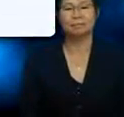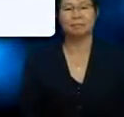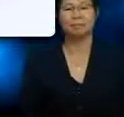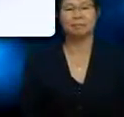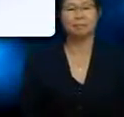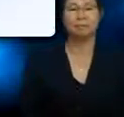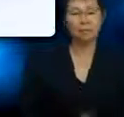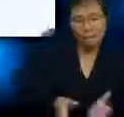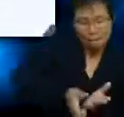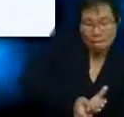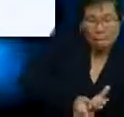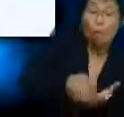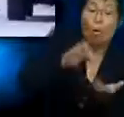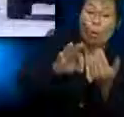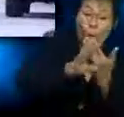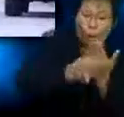hole puncher,